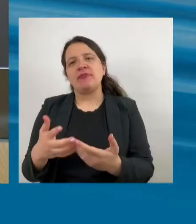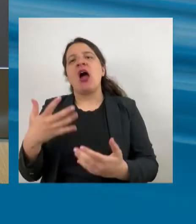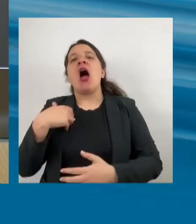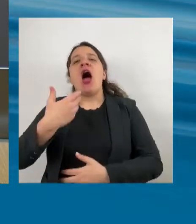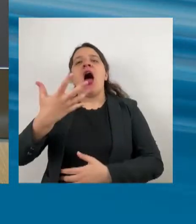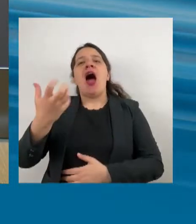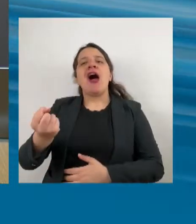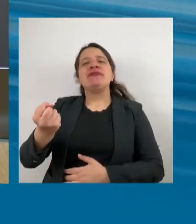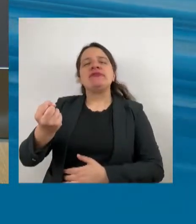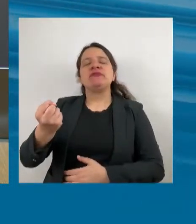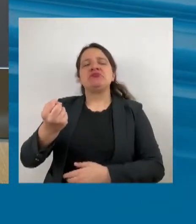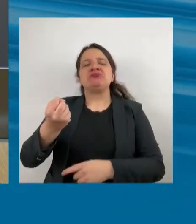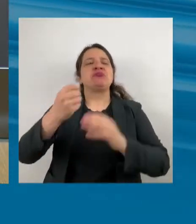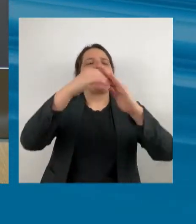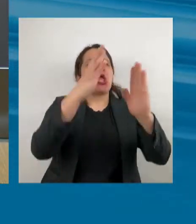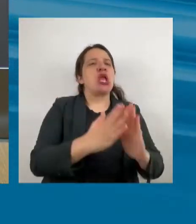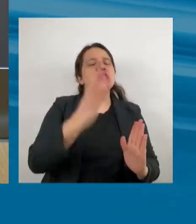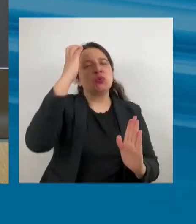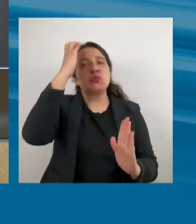this organization or that